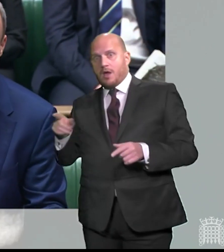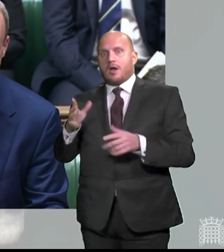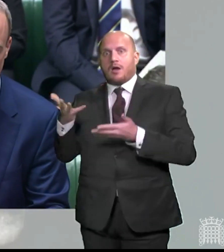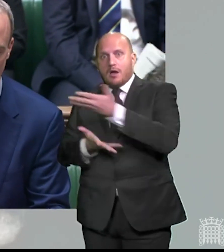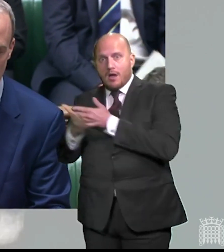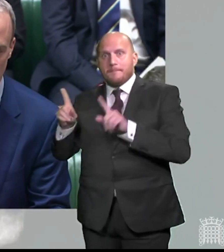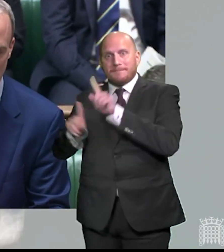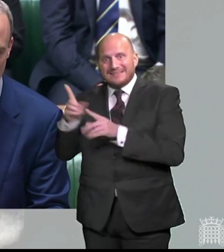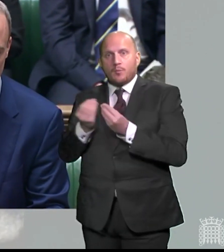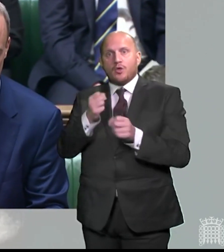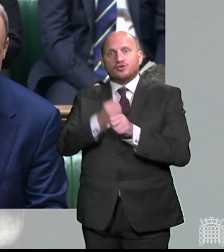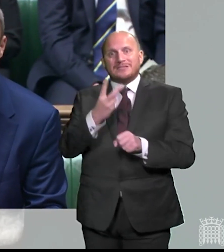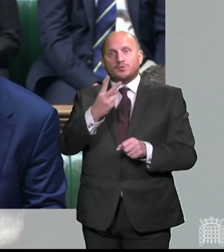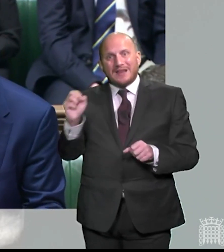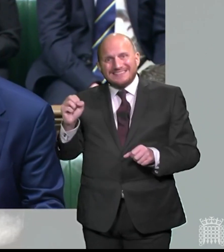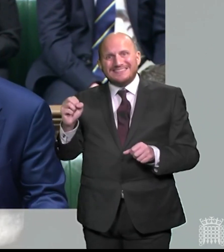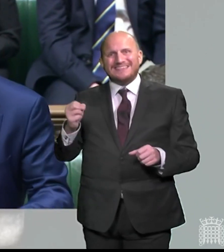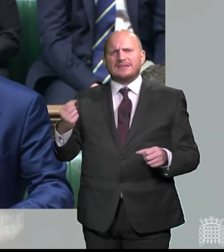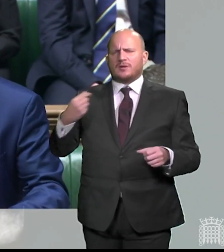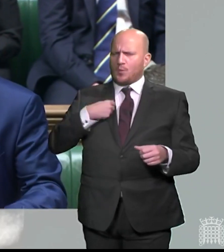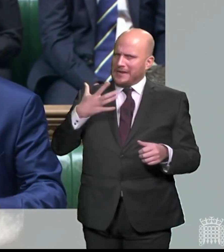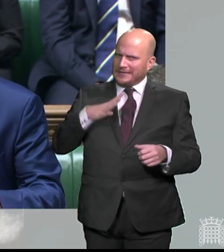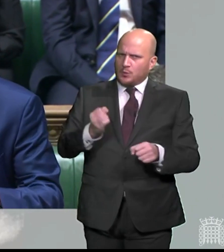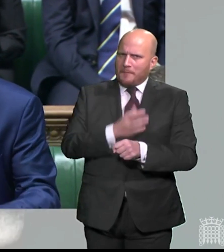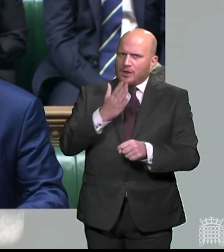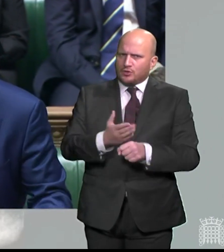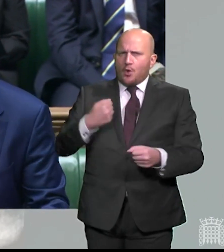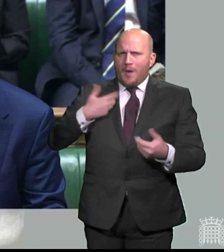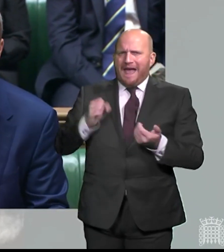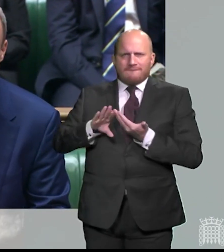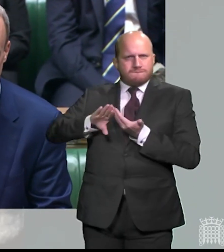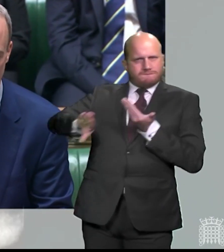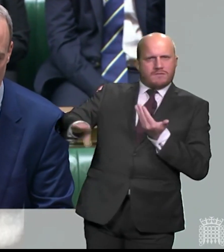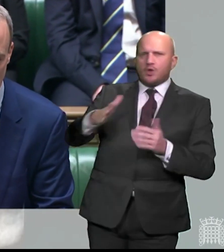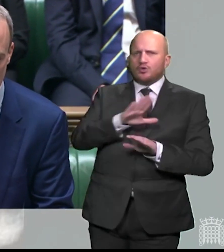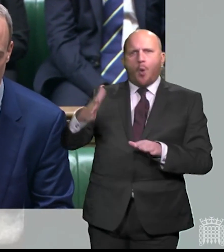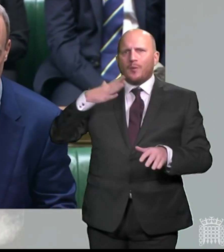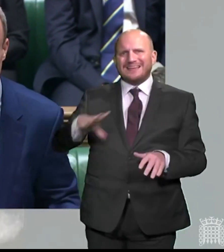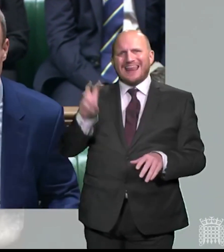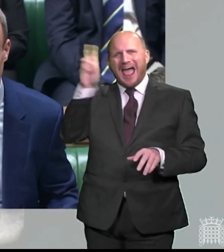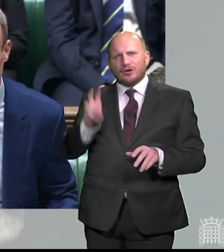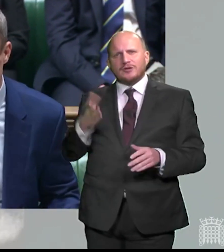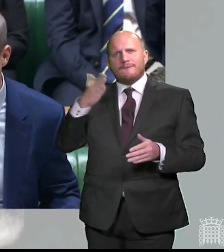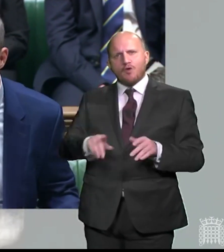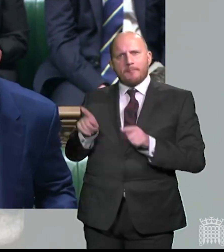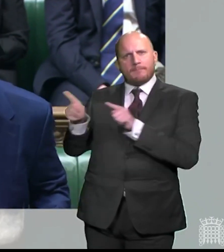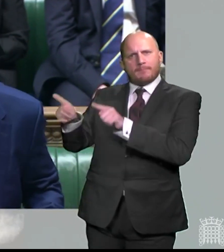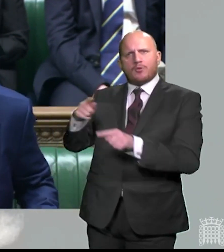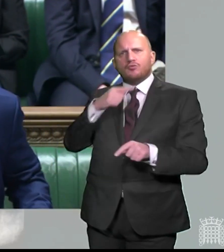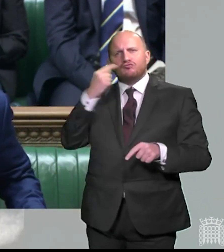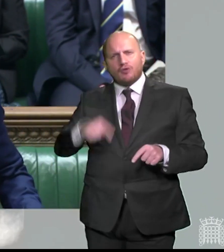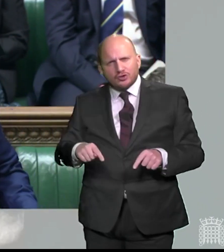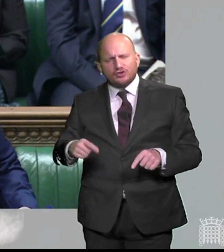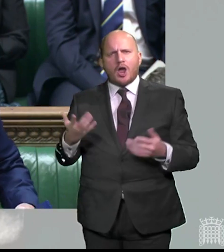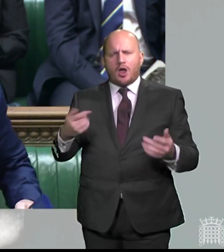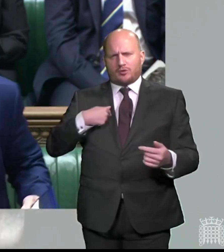off energy dependence on Russia, making sure we make sure we've got the energy supply from other parts of the world, and I agree with what